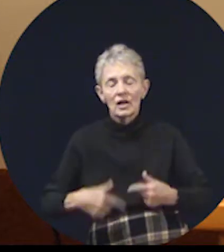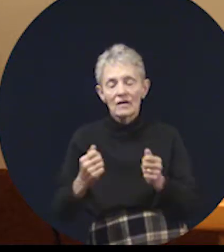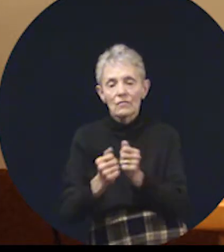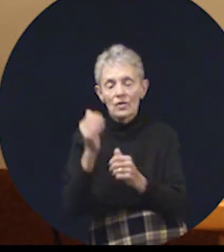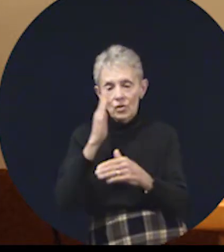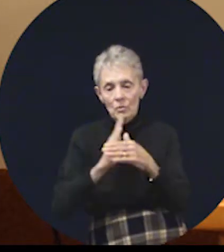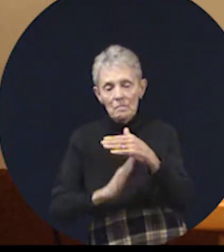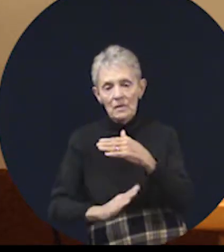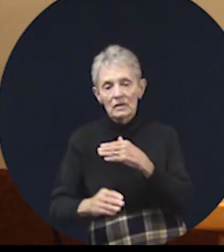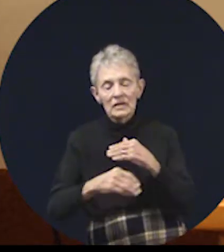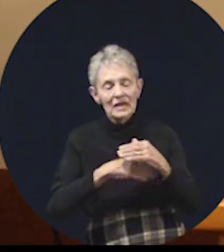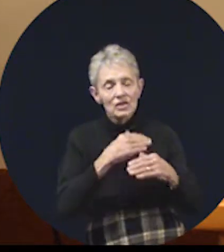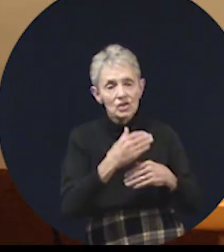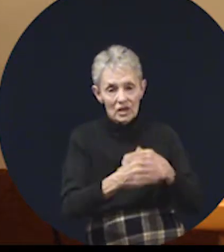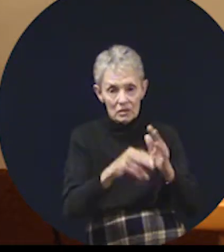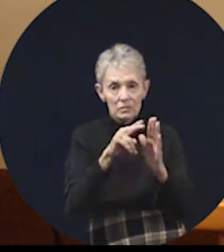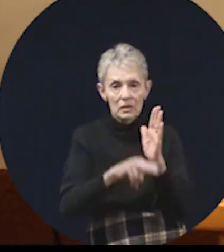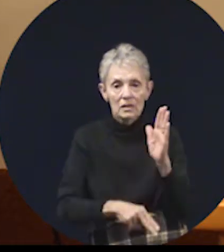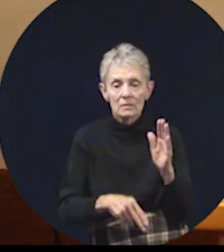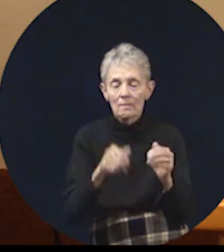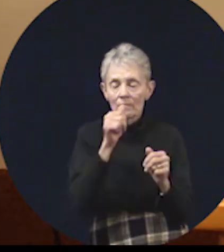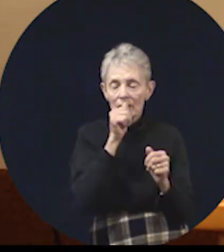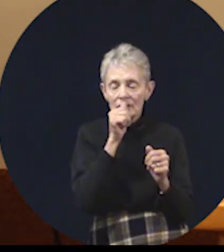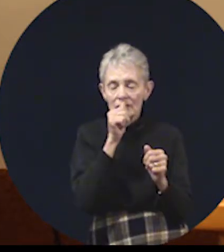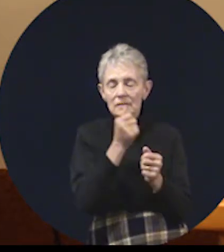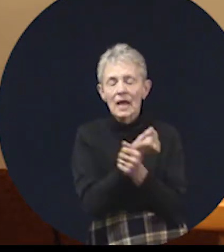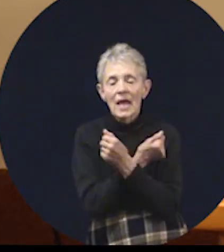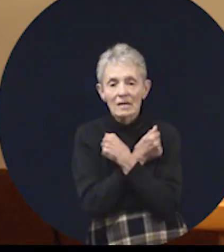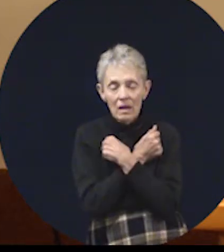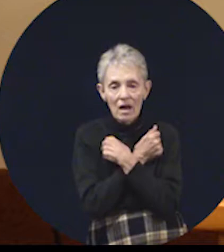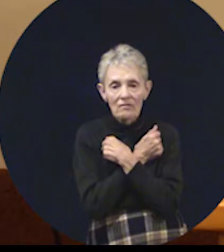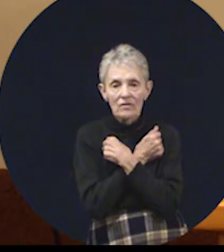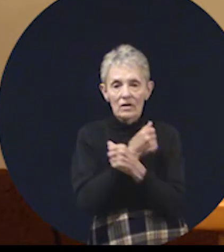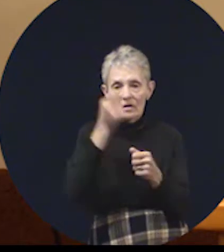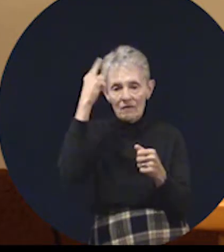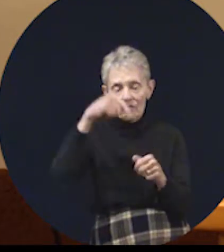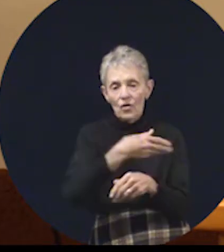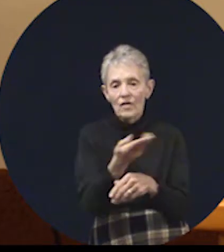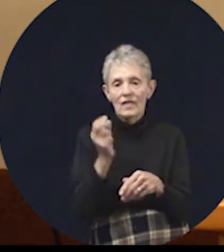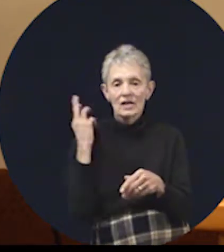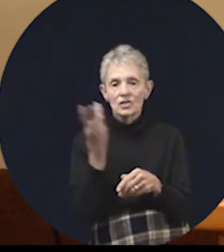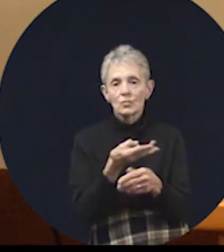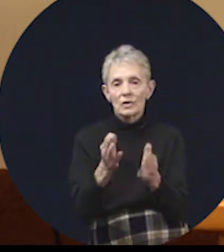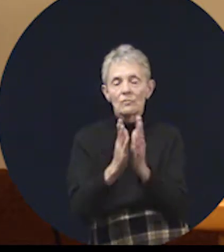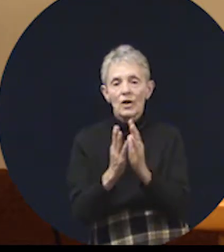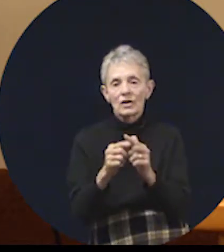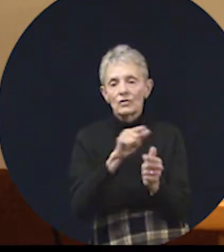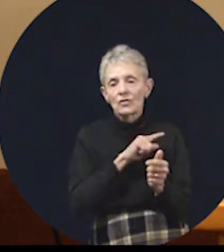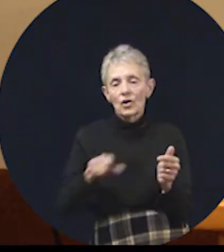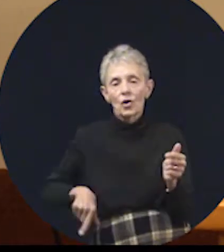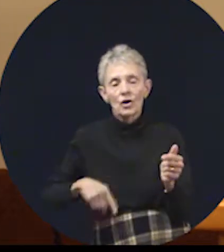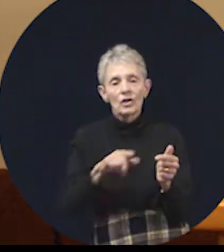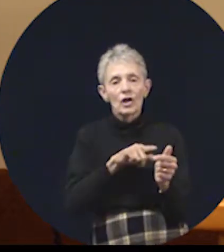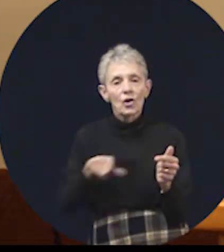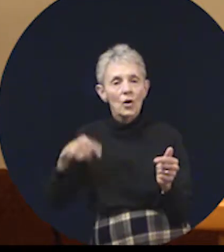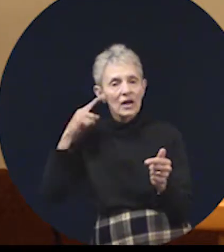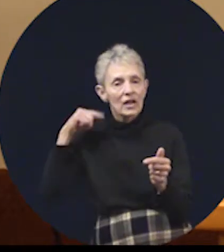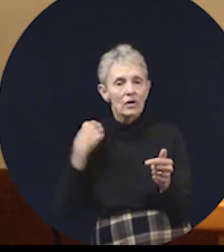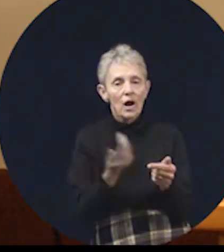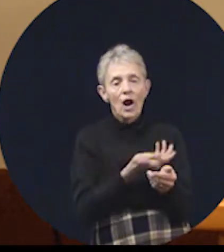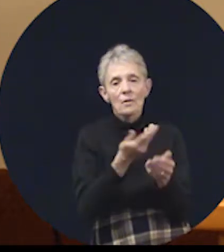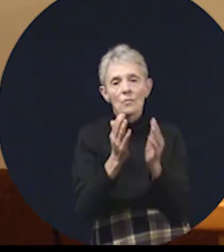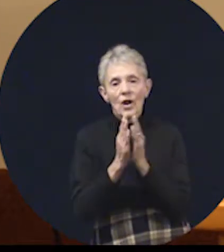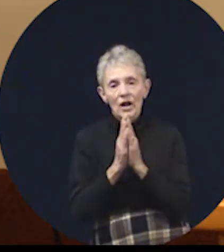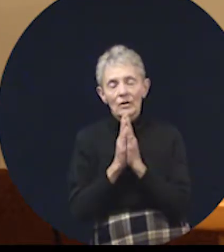and gentleness, with patience and love. For this we pray to the Lord. Lord, hear our